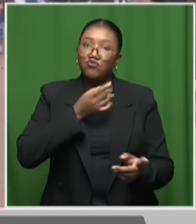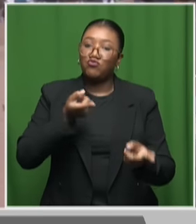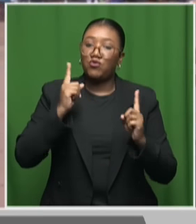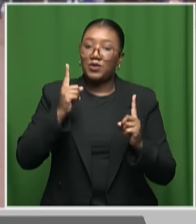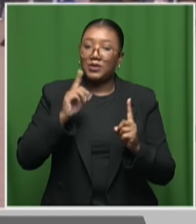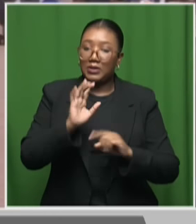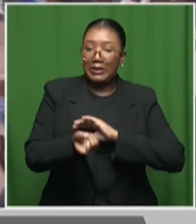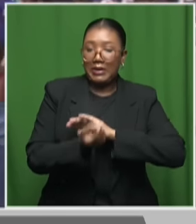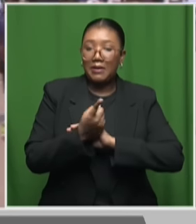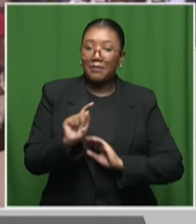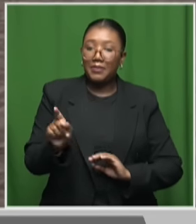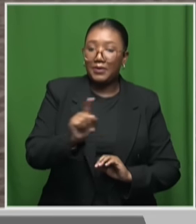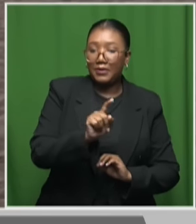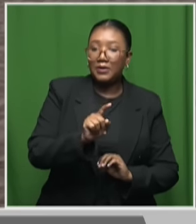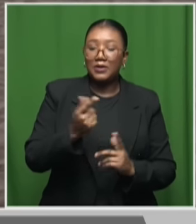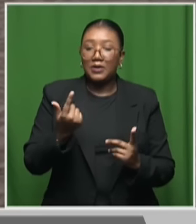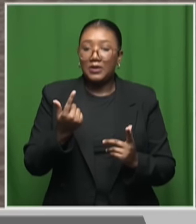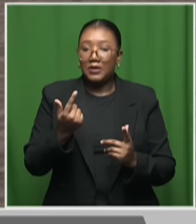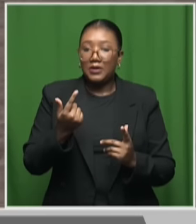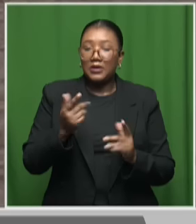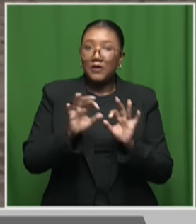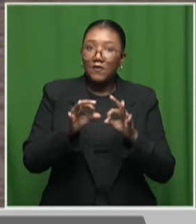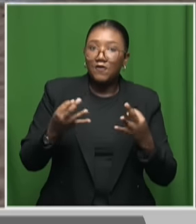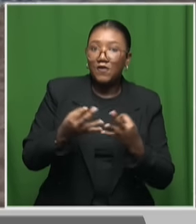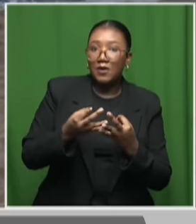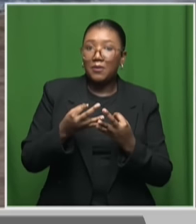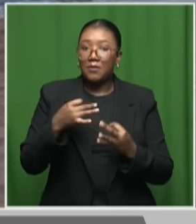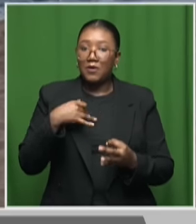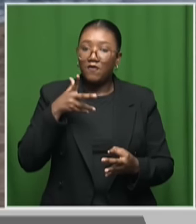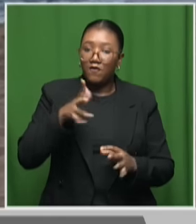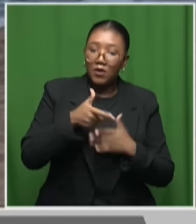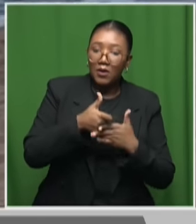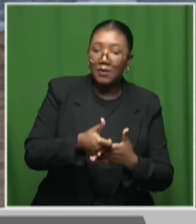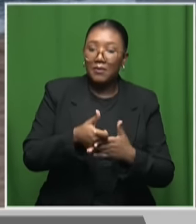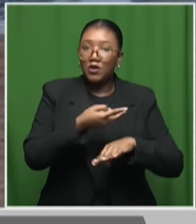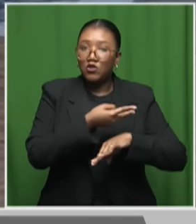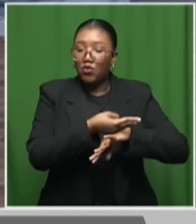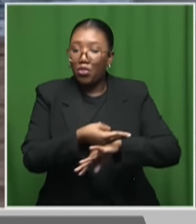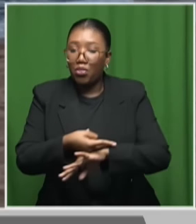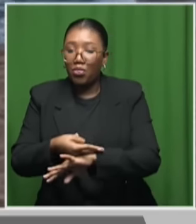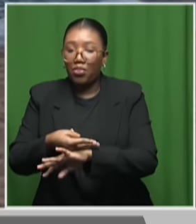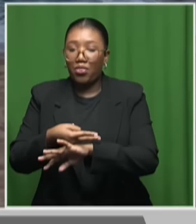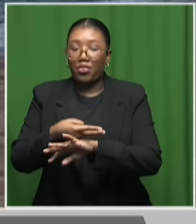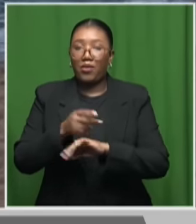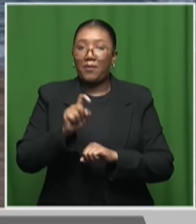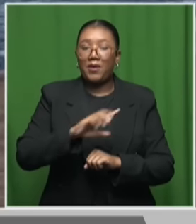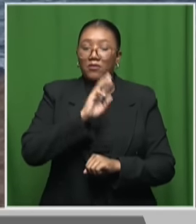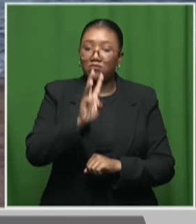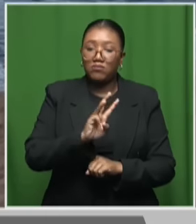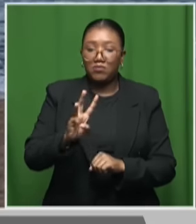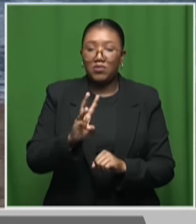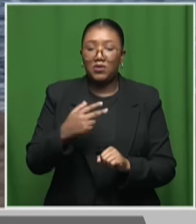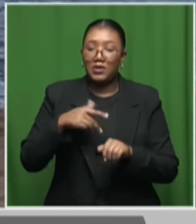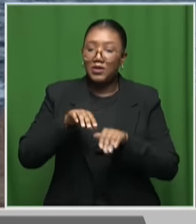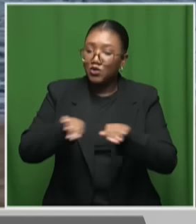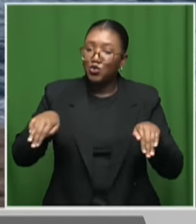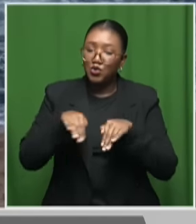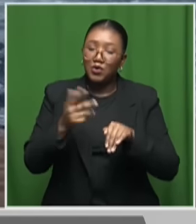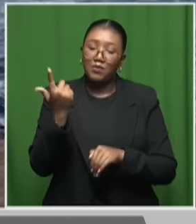had cases where families standing in ankle to knee-deep water have been swept out and drowned. So you always have to be very careful